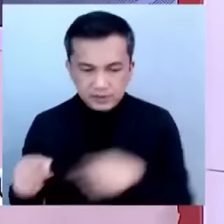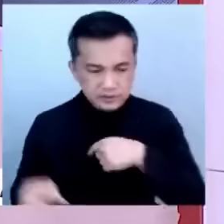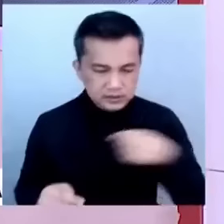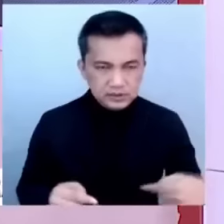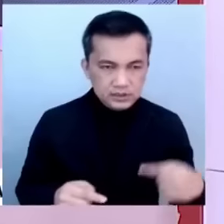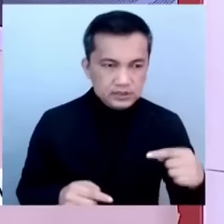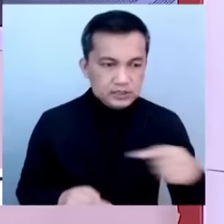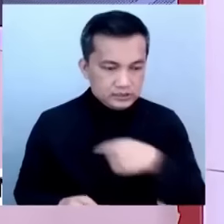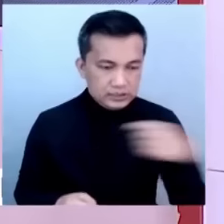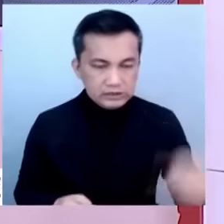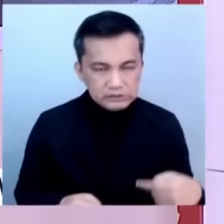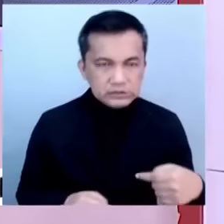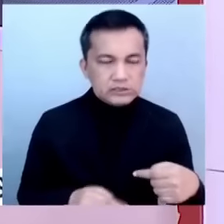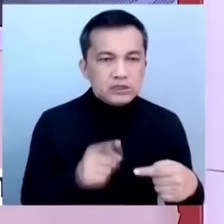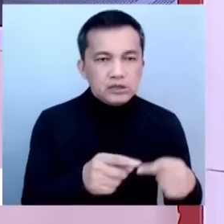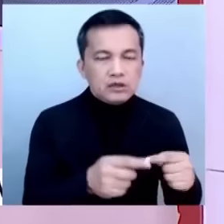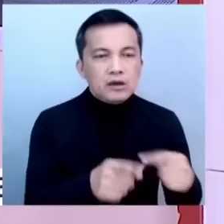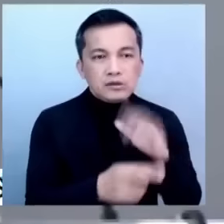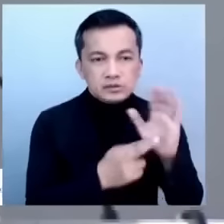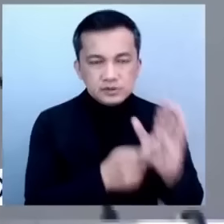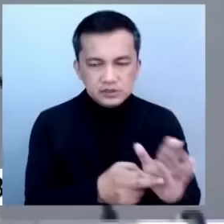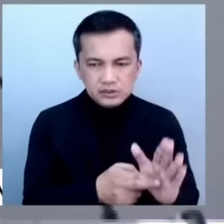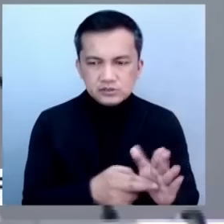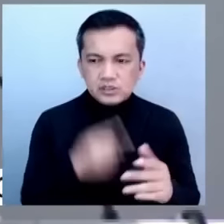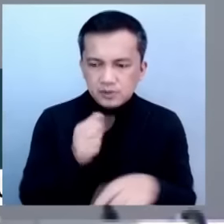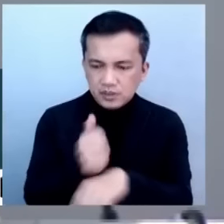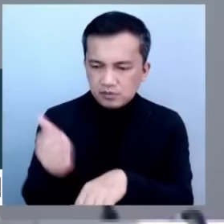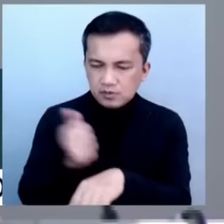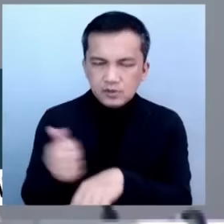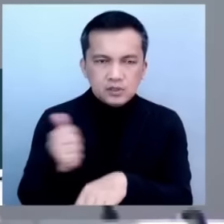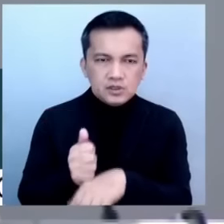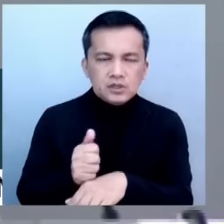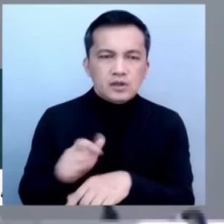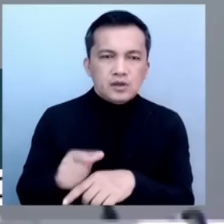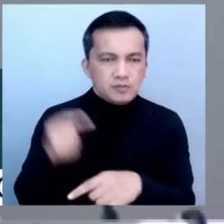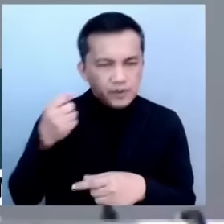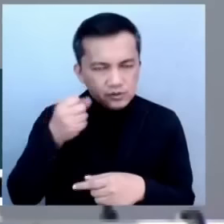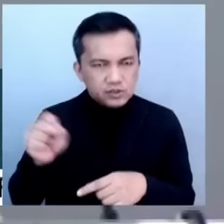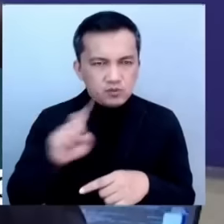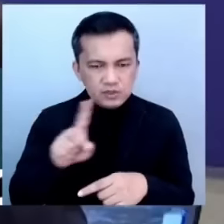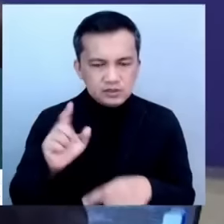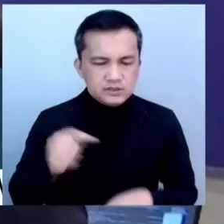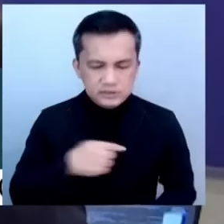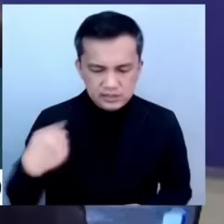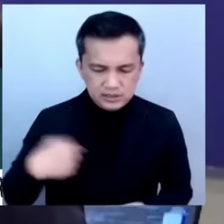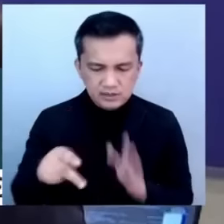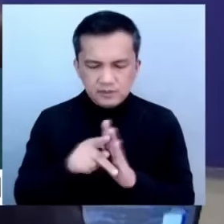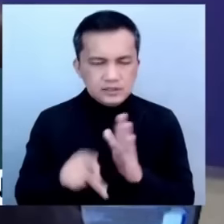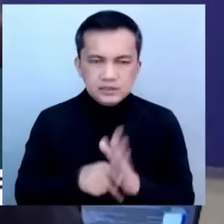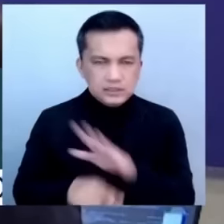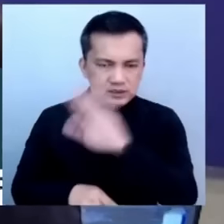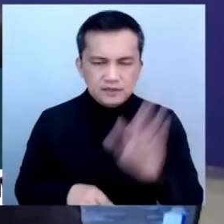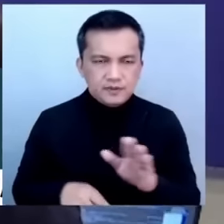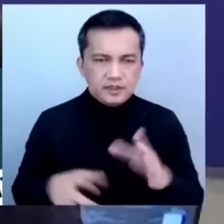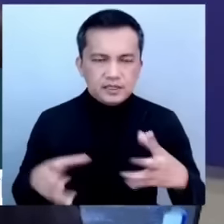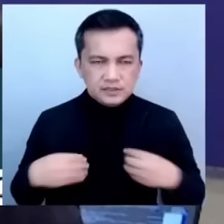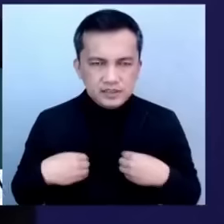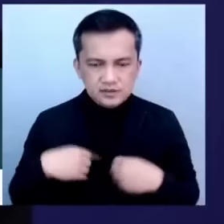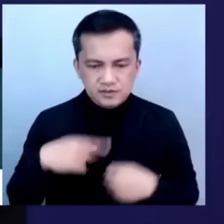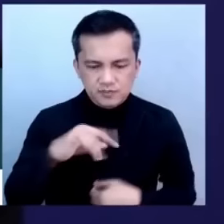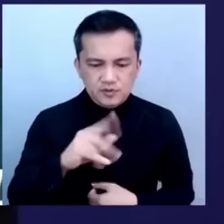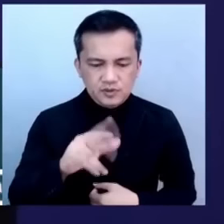again accuses the Philippines of violating the so-called One China policy, insisting it will never accept any provocations on the